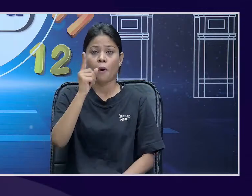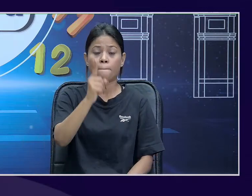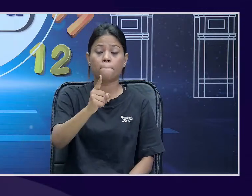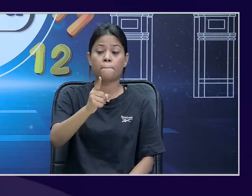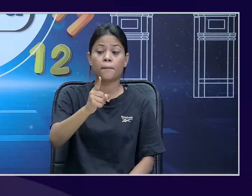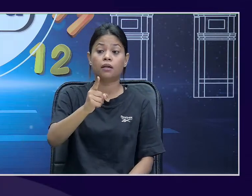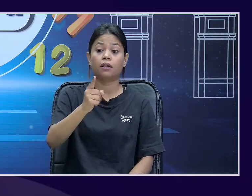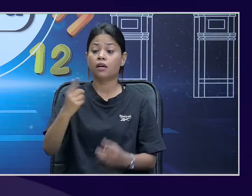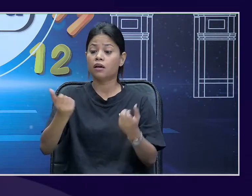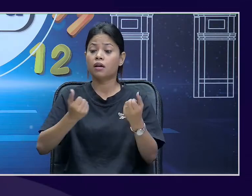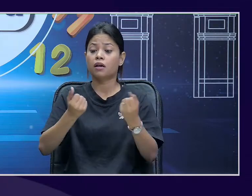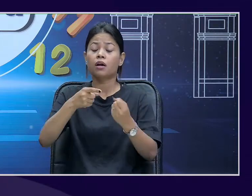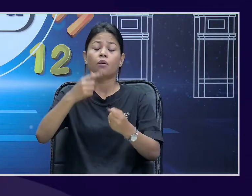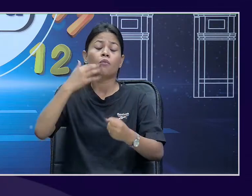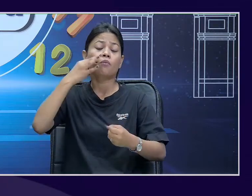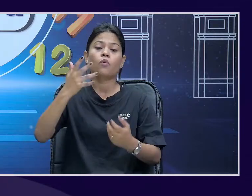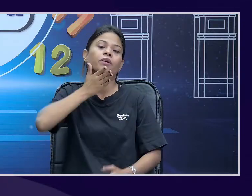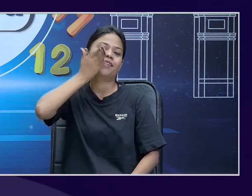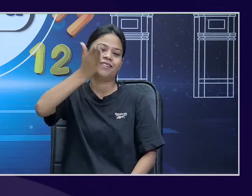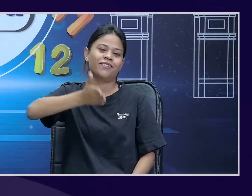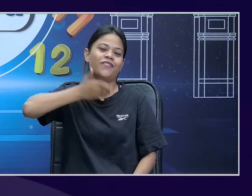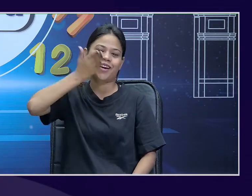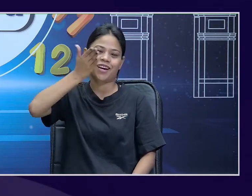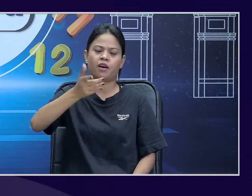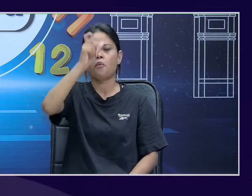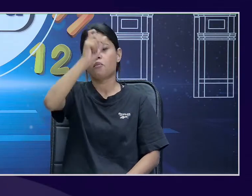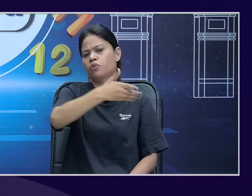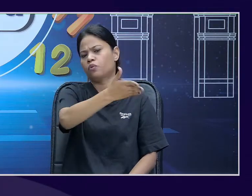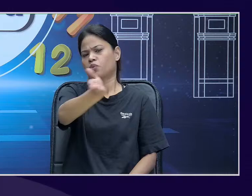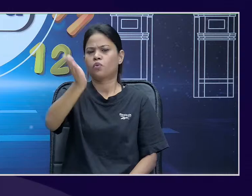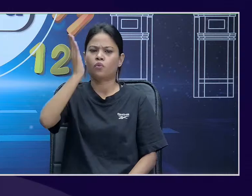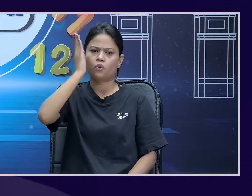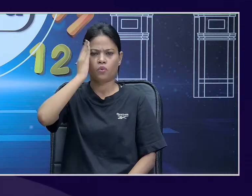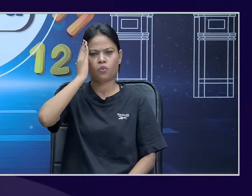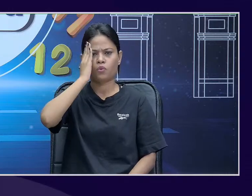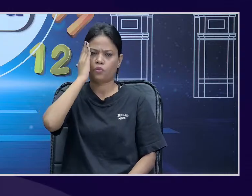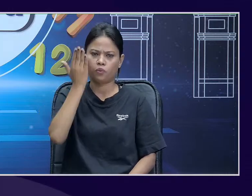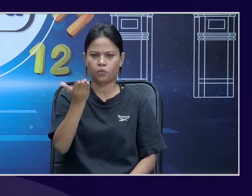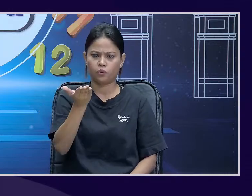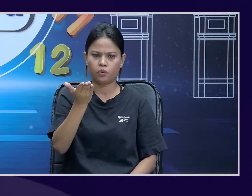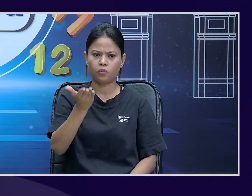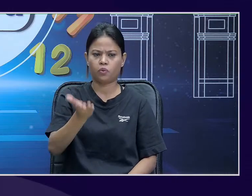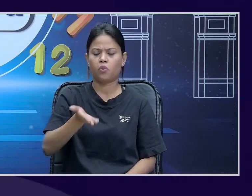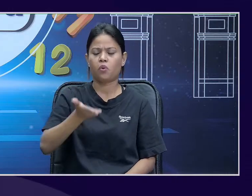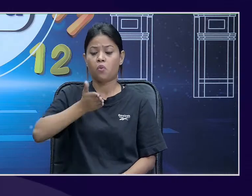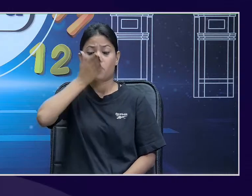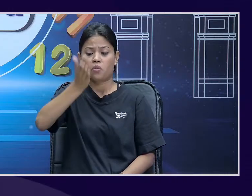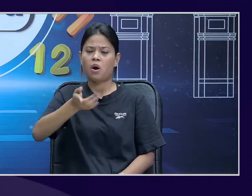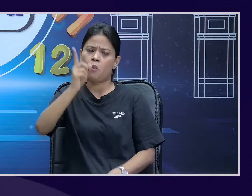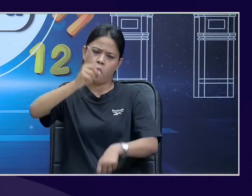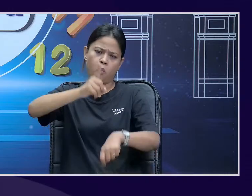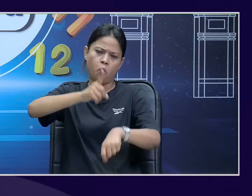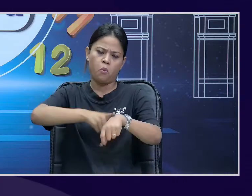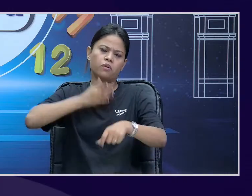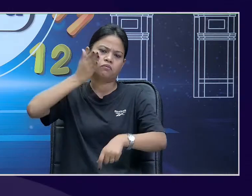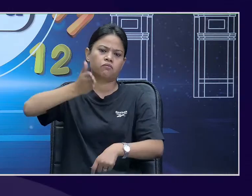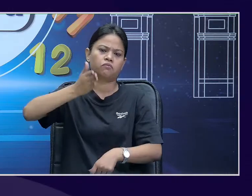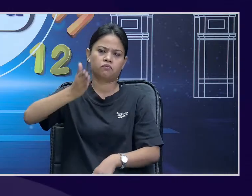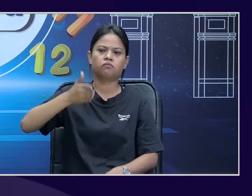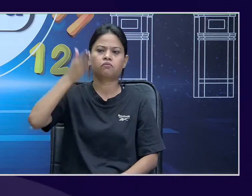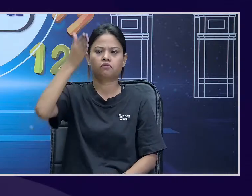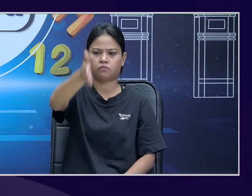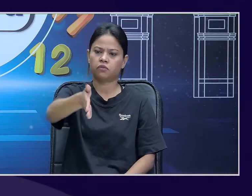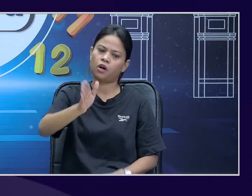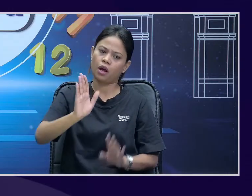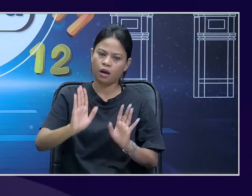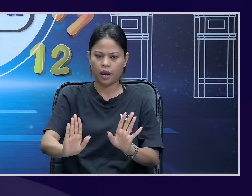a train. Without train, I am sure all of you, at least most of you, would have traveled by one train or the other. Now